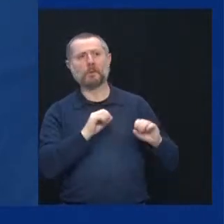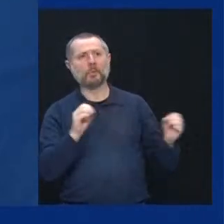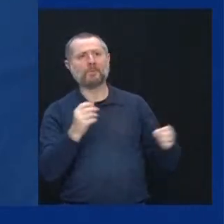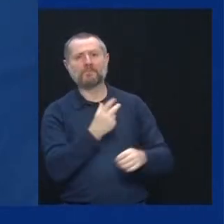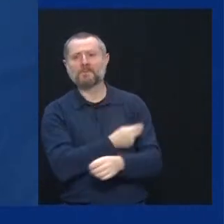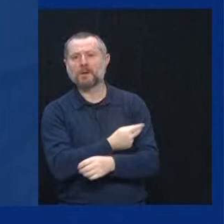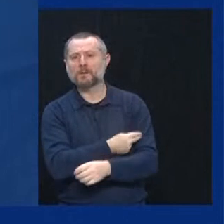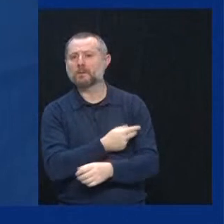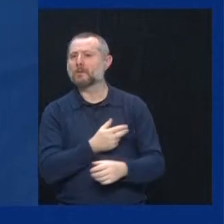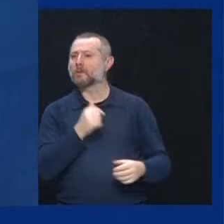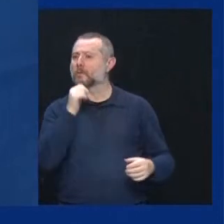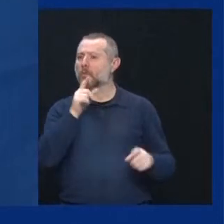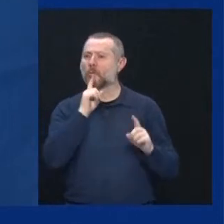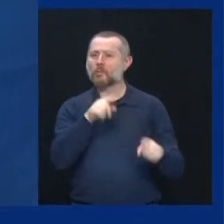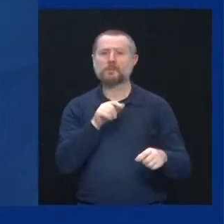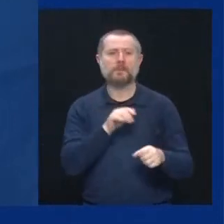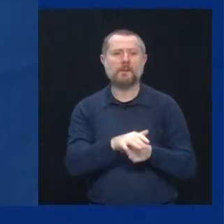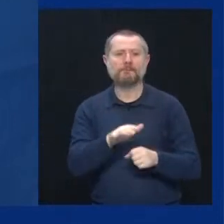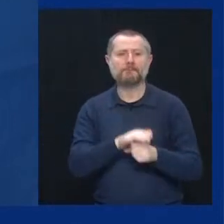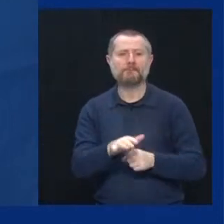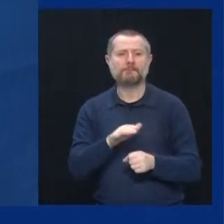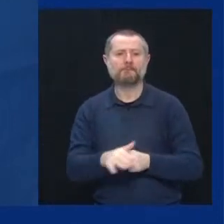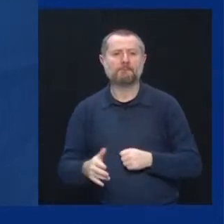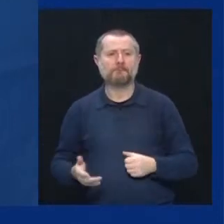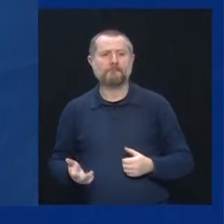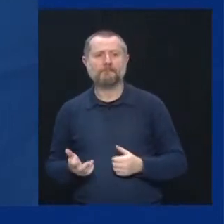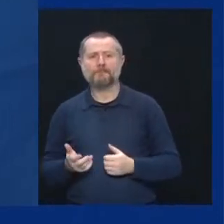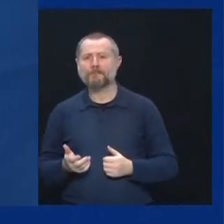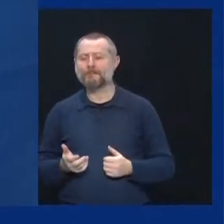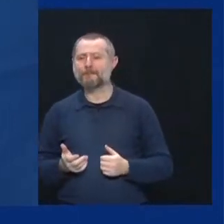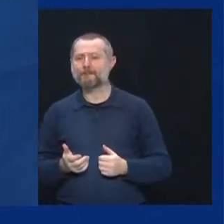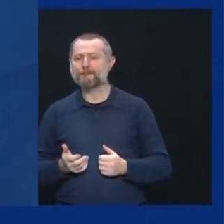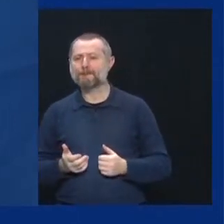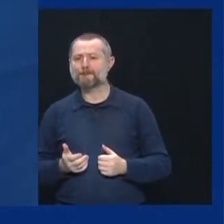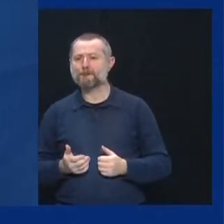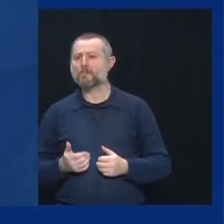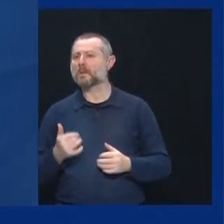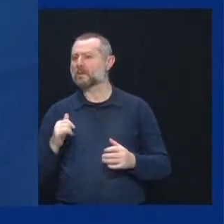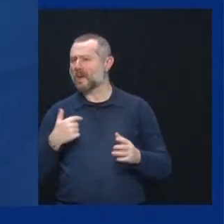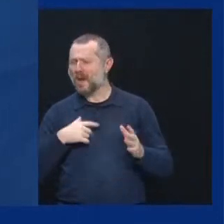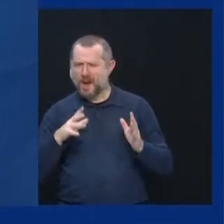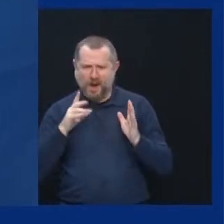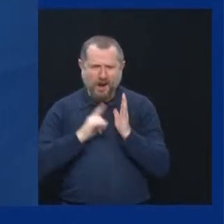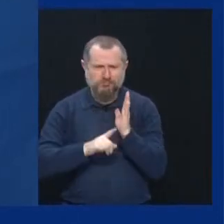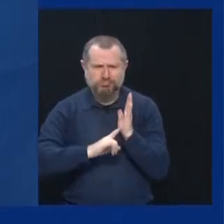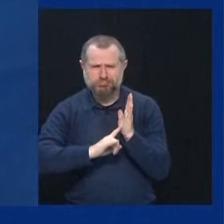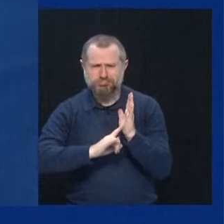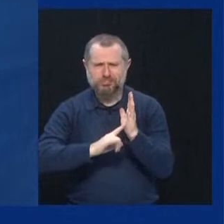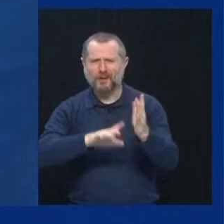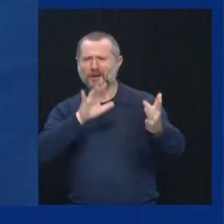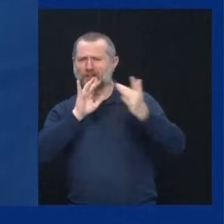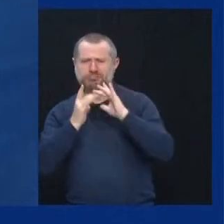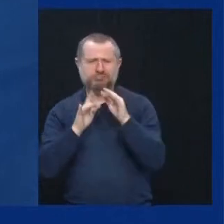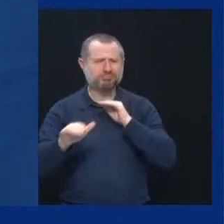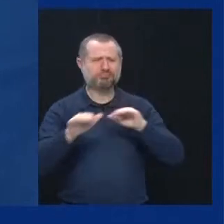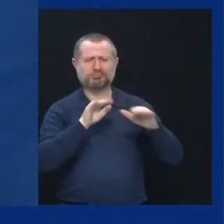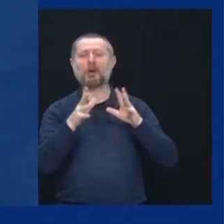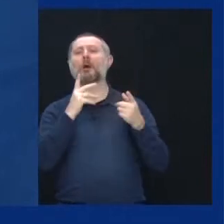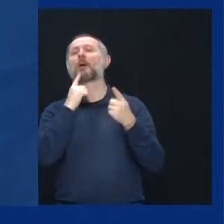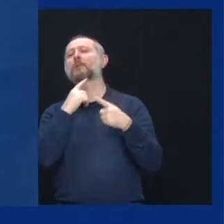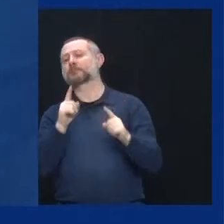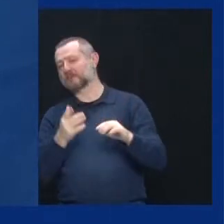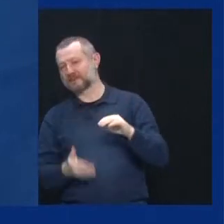order enough vaccine. They scramble quite effectively, and